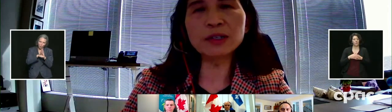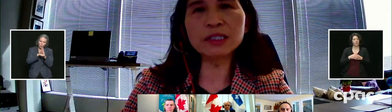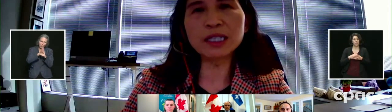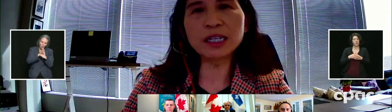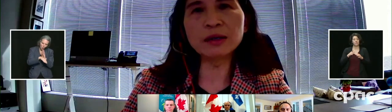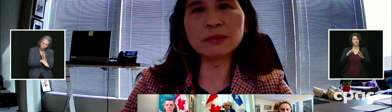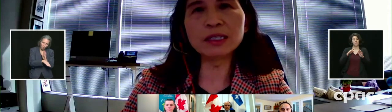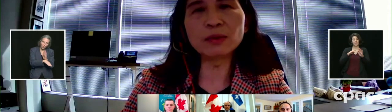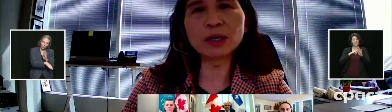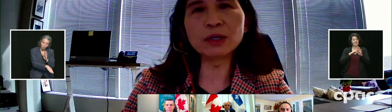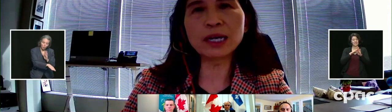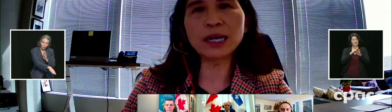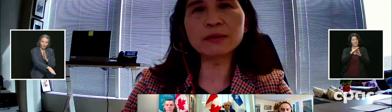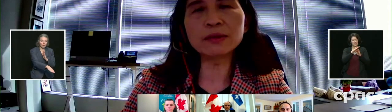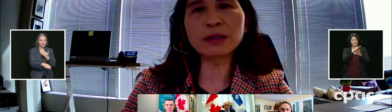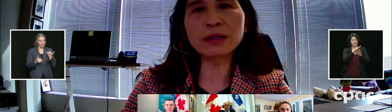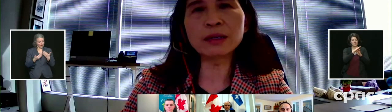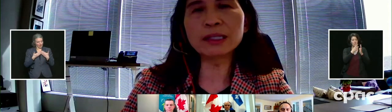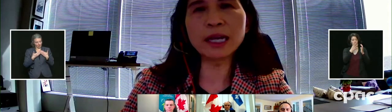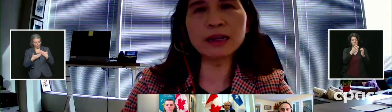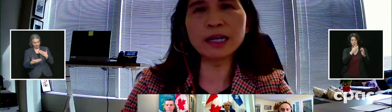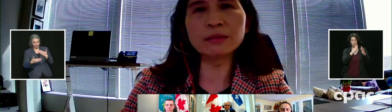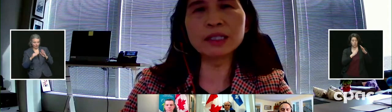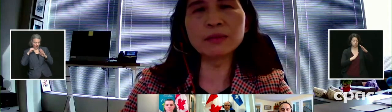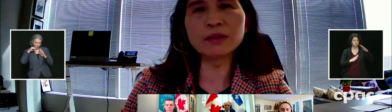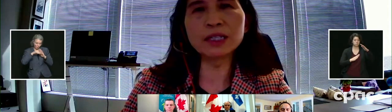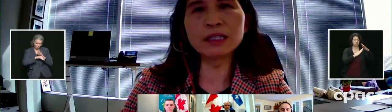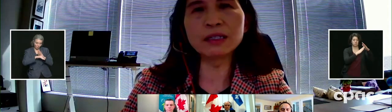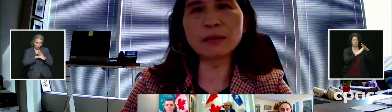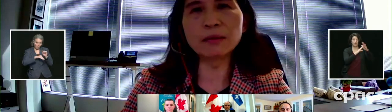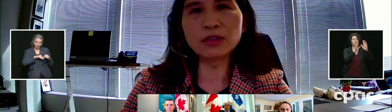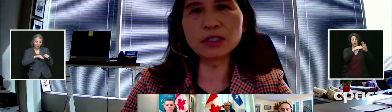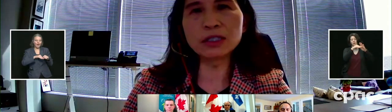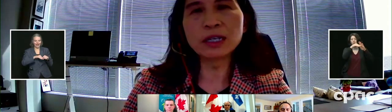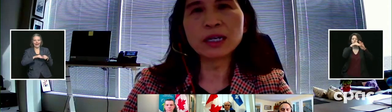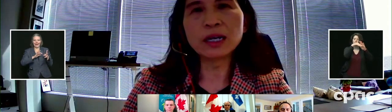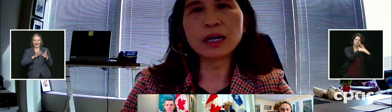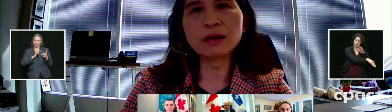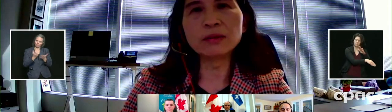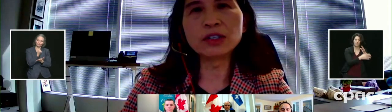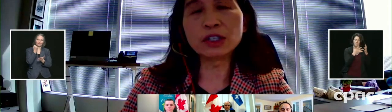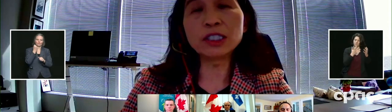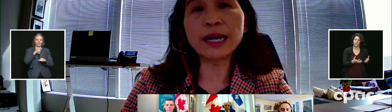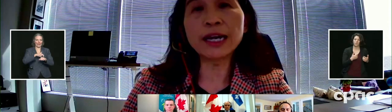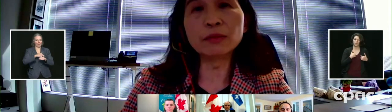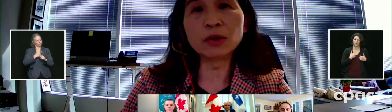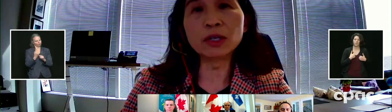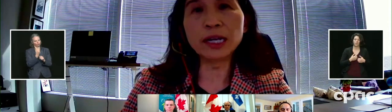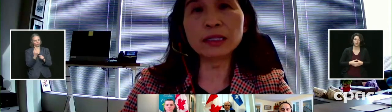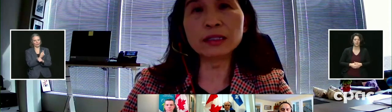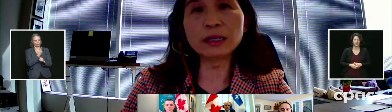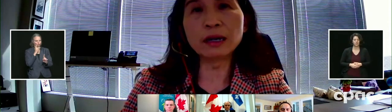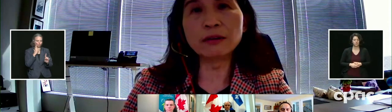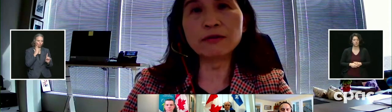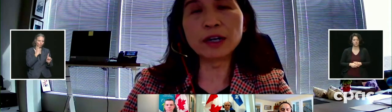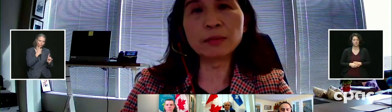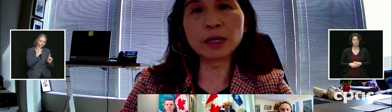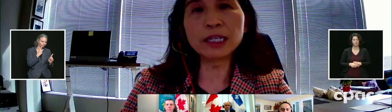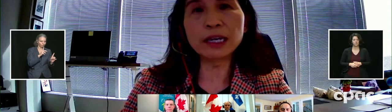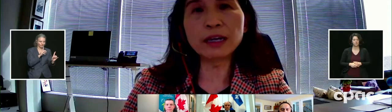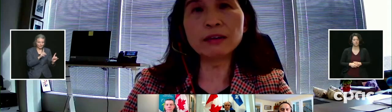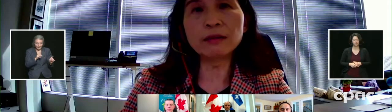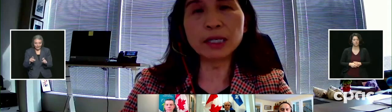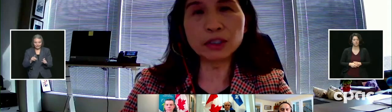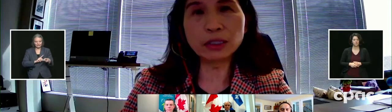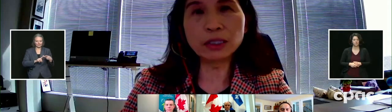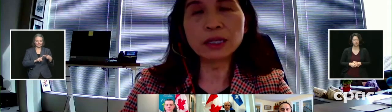period of time is when we can scale up some of these measures to just add more layers of public